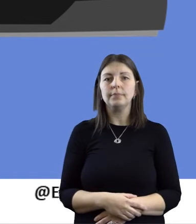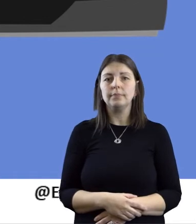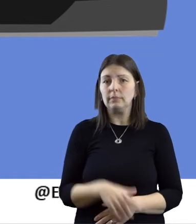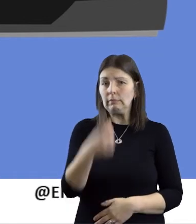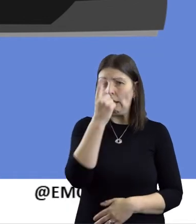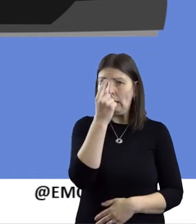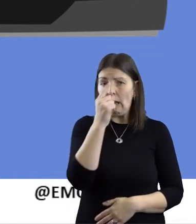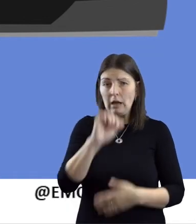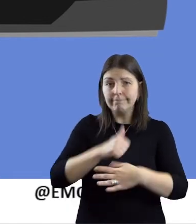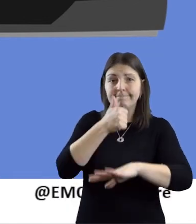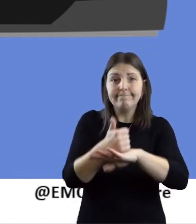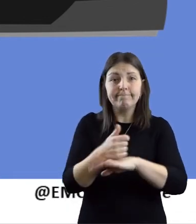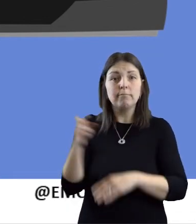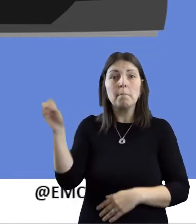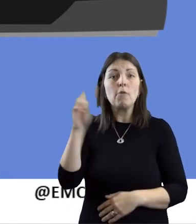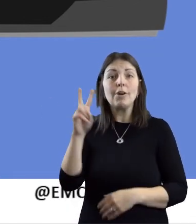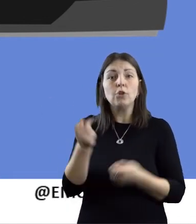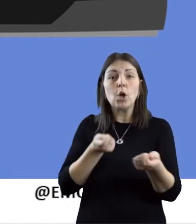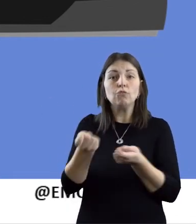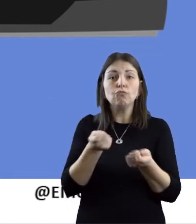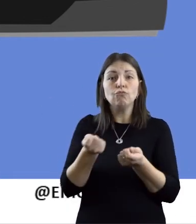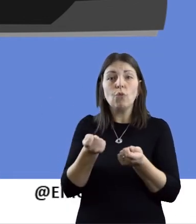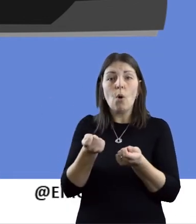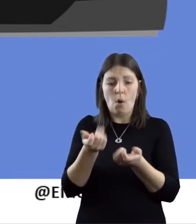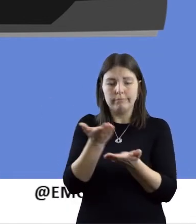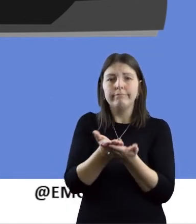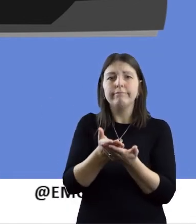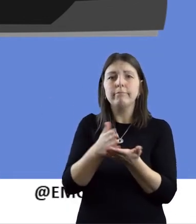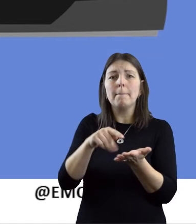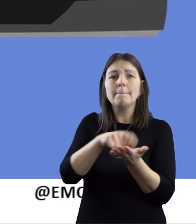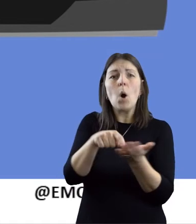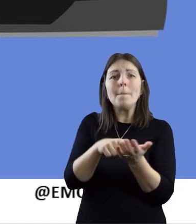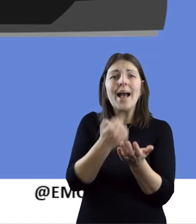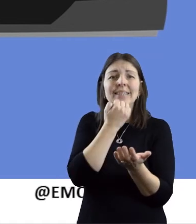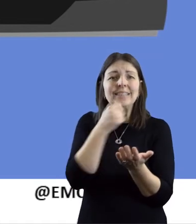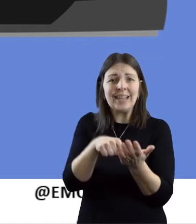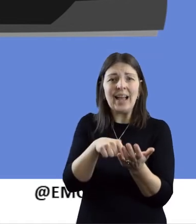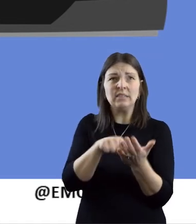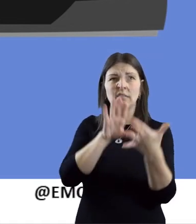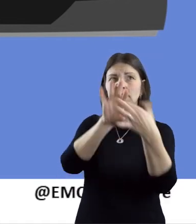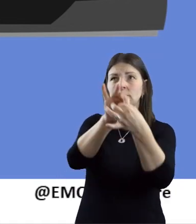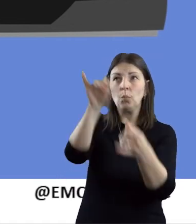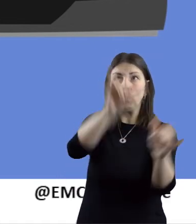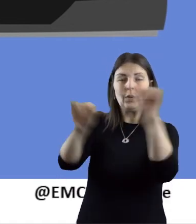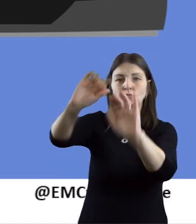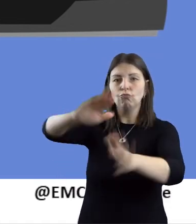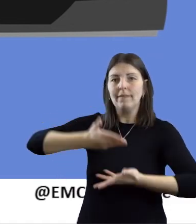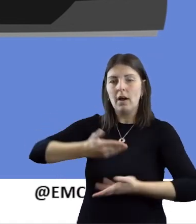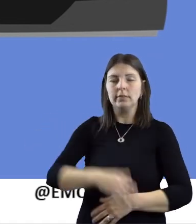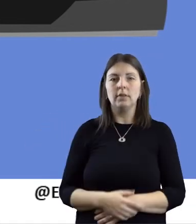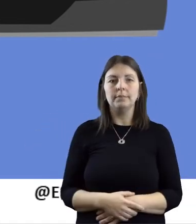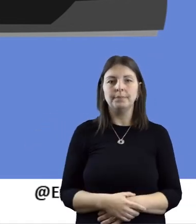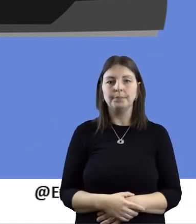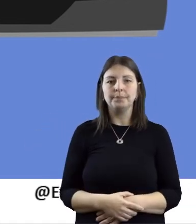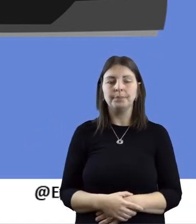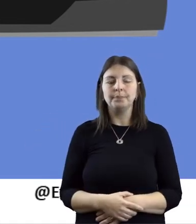see. Check the Wi-Fi router instructions on how to do this, or call your internet service provider. You are also